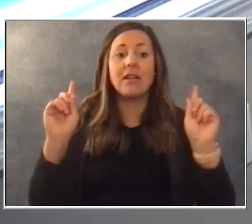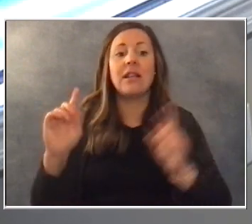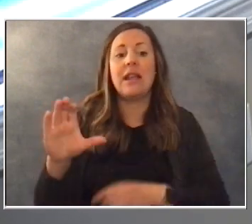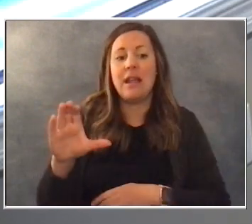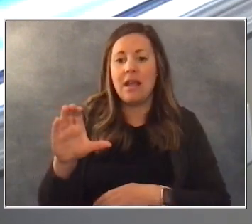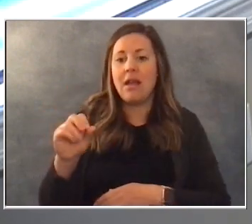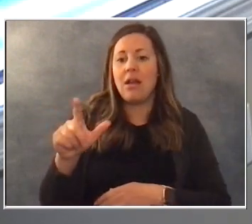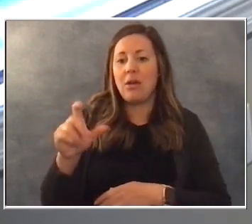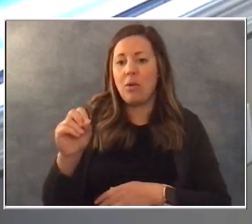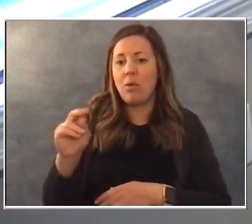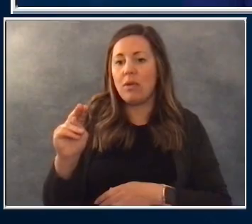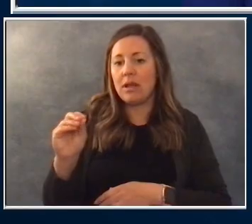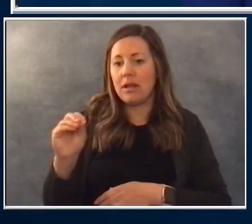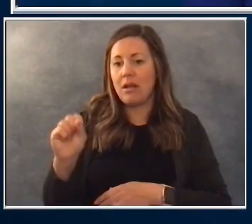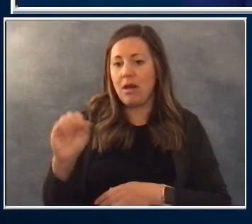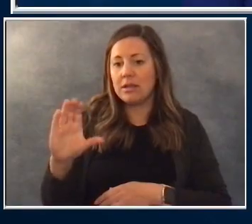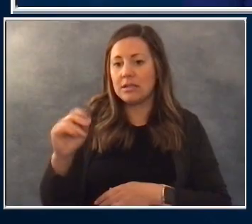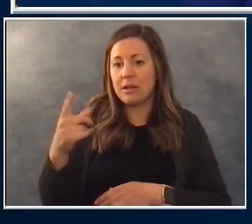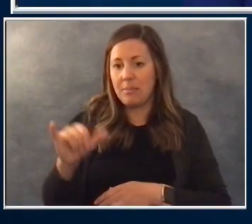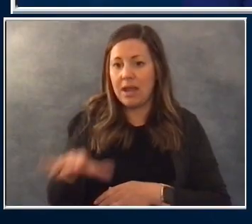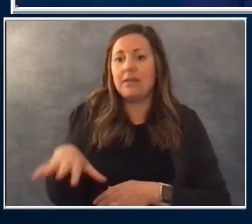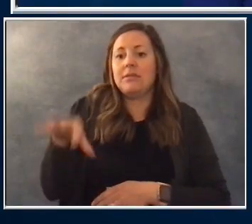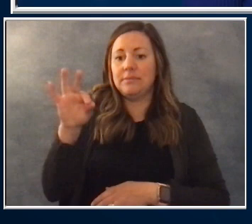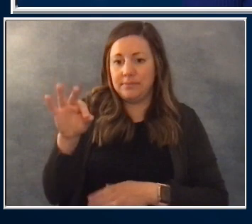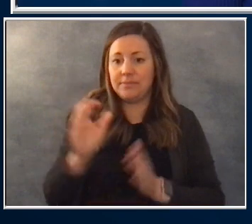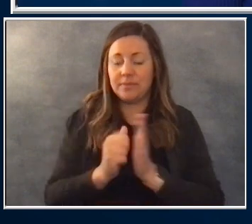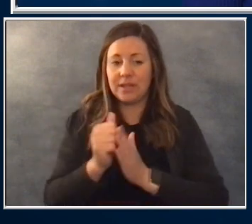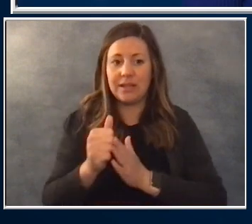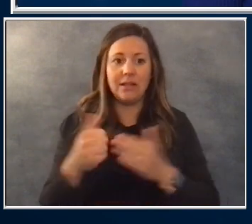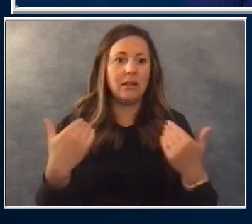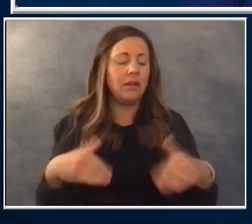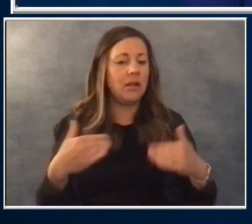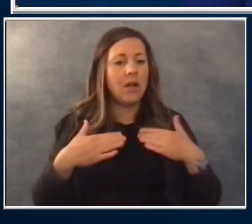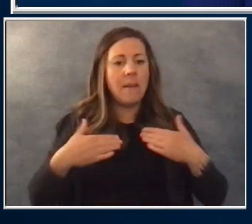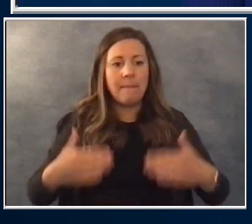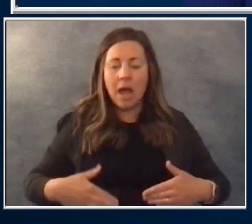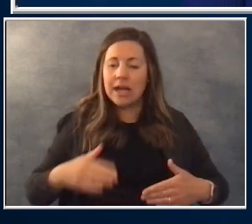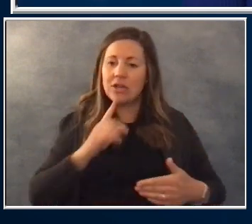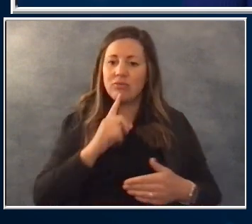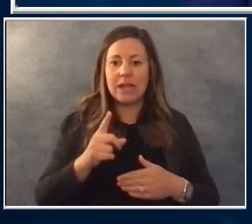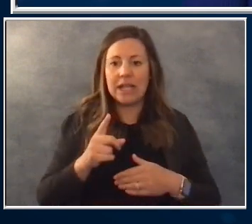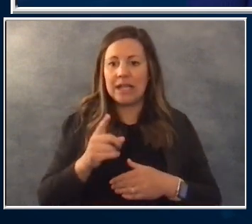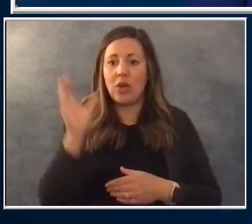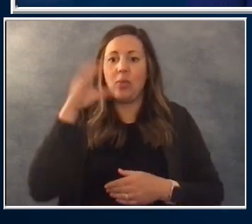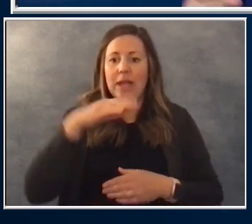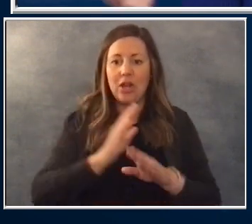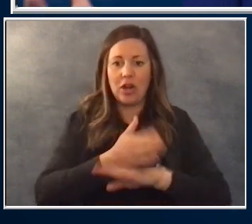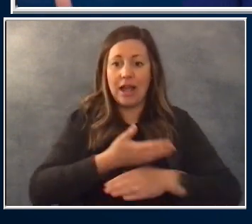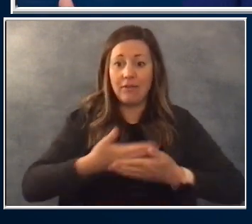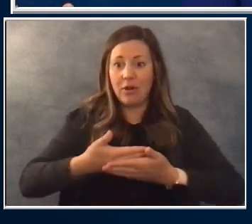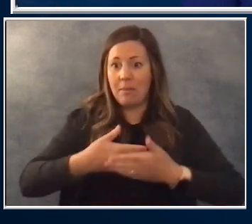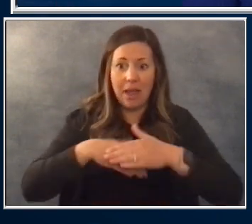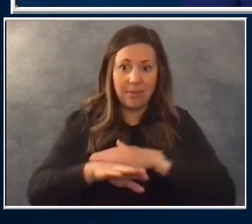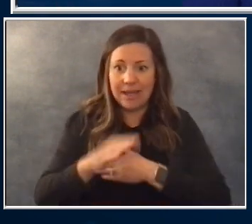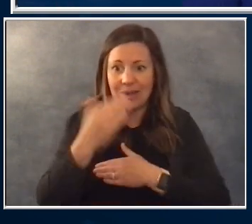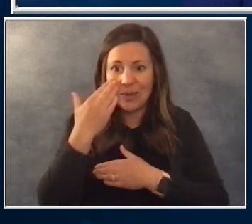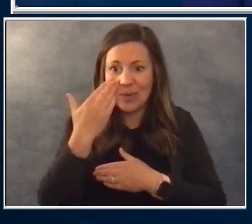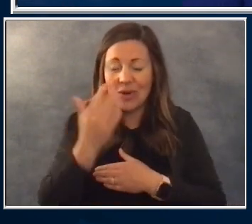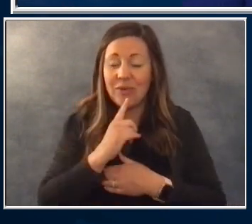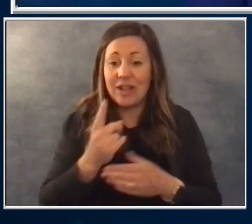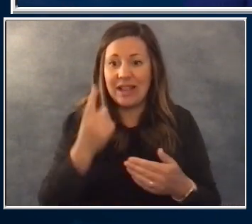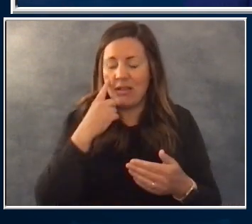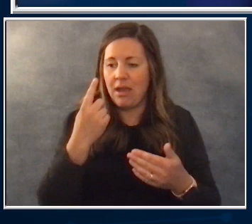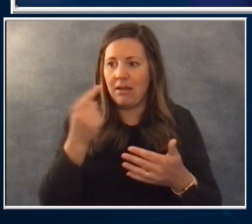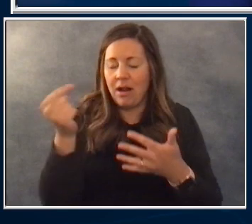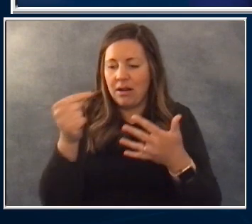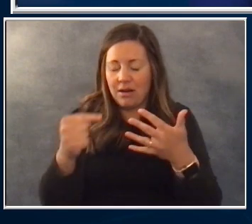the cancer. And our bodies, I mean, they're just so weird after having babies. You think it could just be almost 100 different things. You just